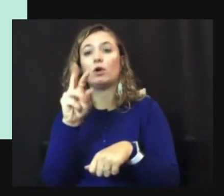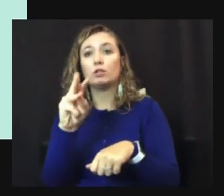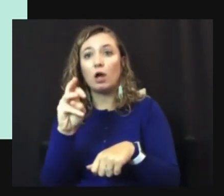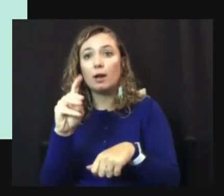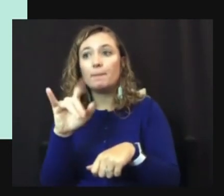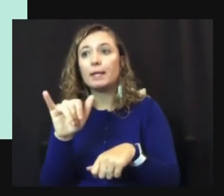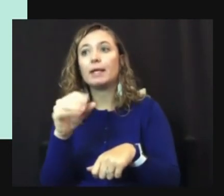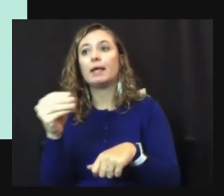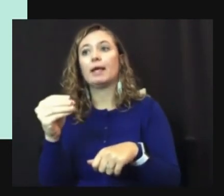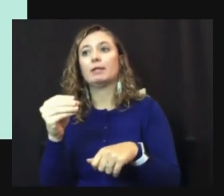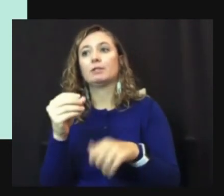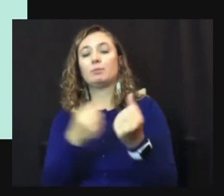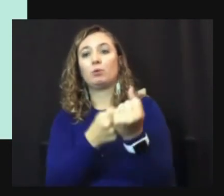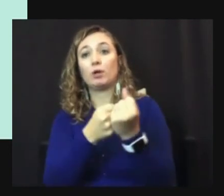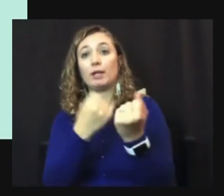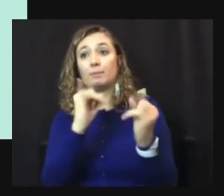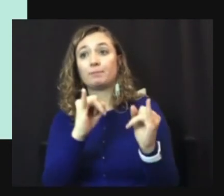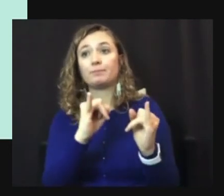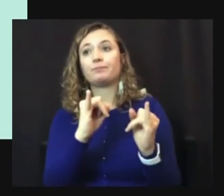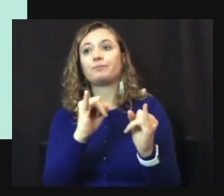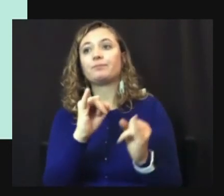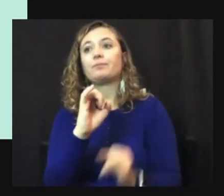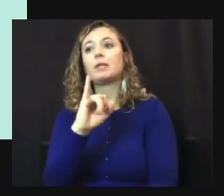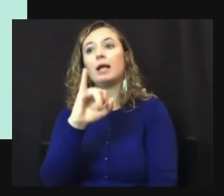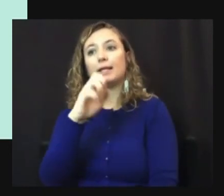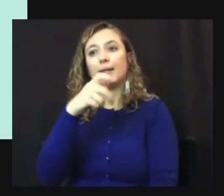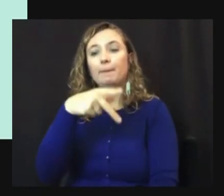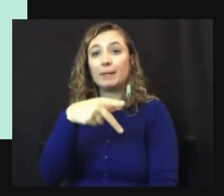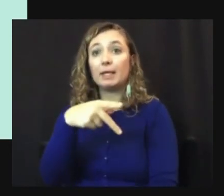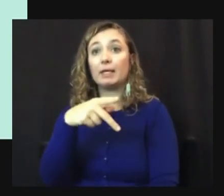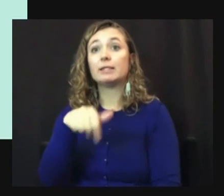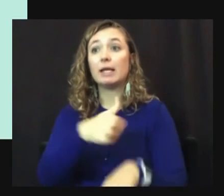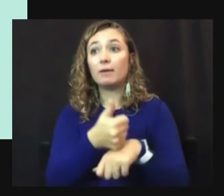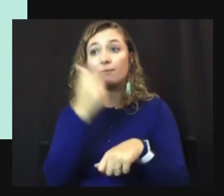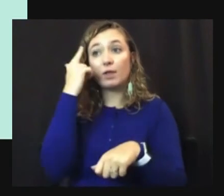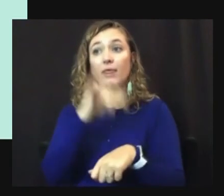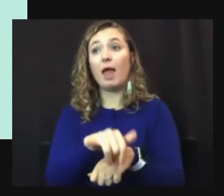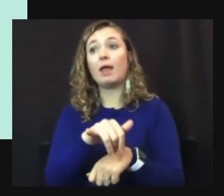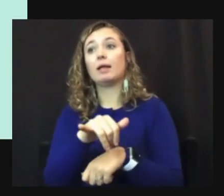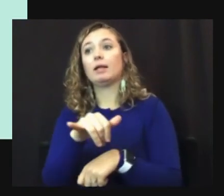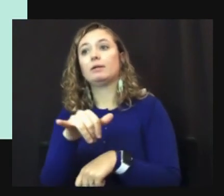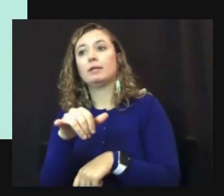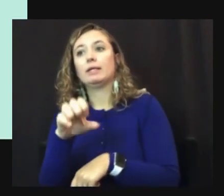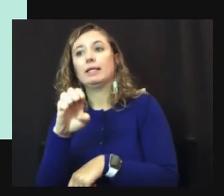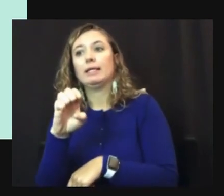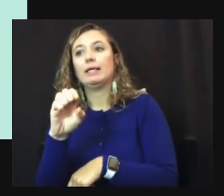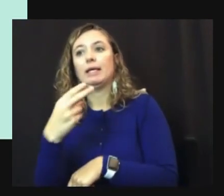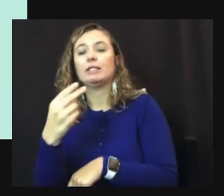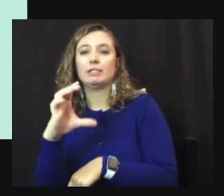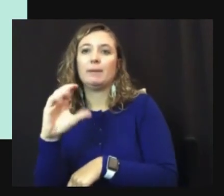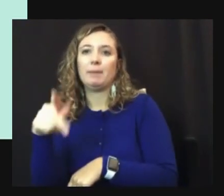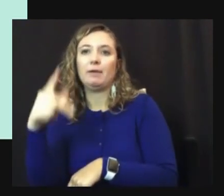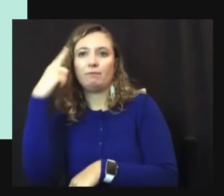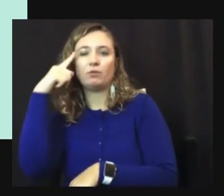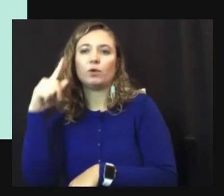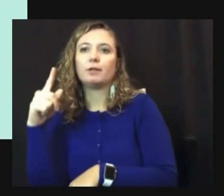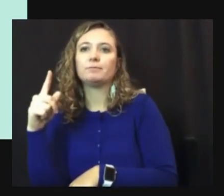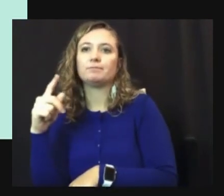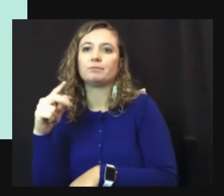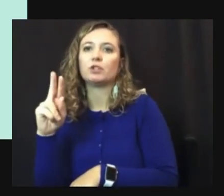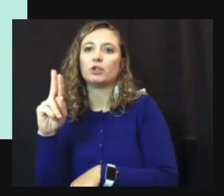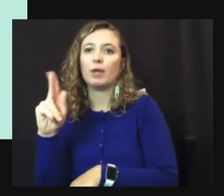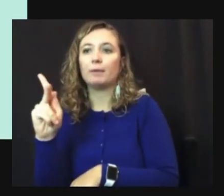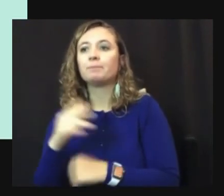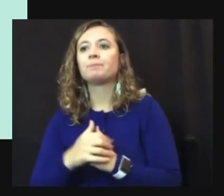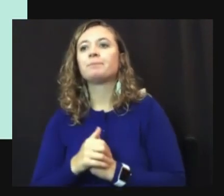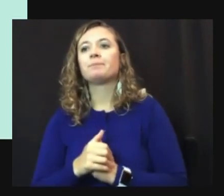in the States and EHCPs in the UK. Every person should get to define their own lives and their supports. We may need someone to tell us what